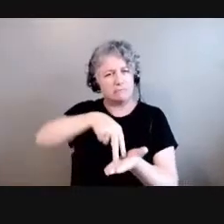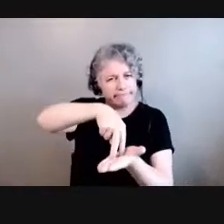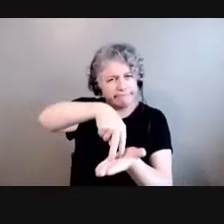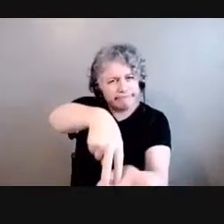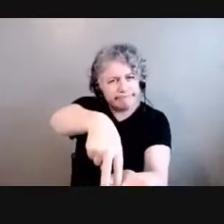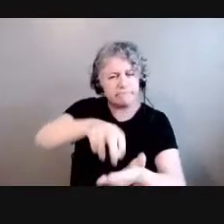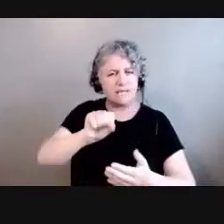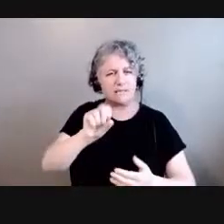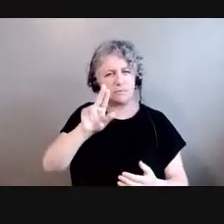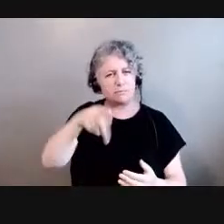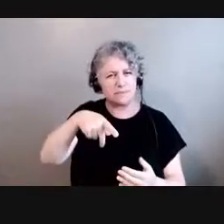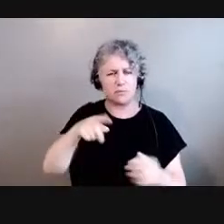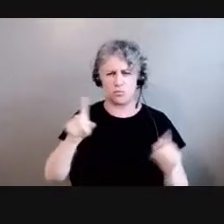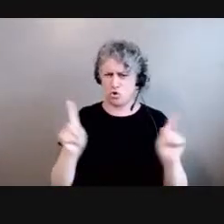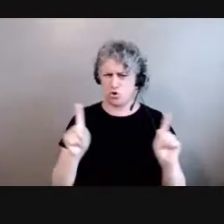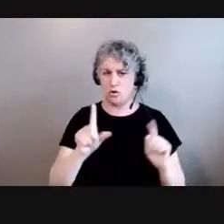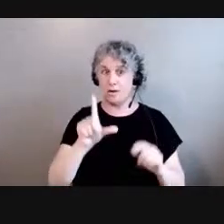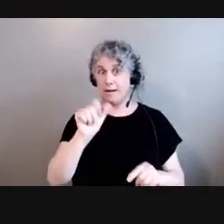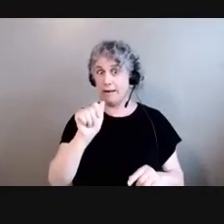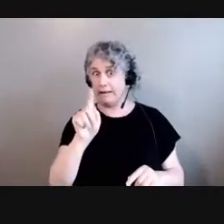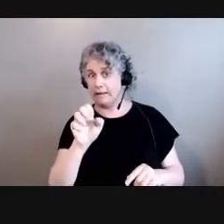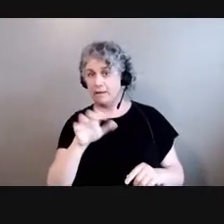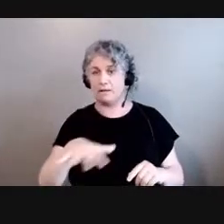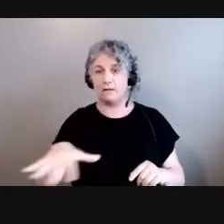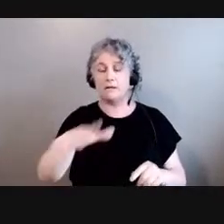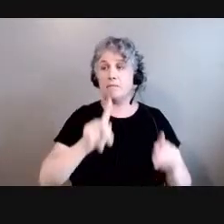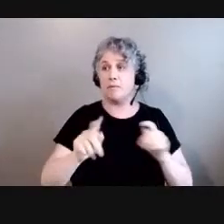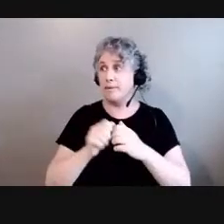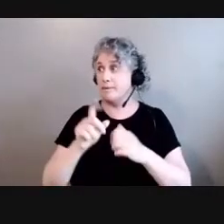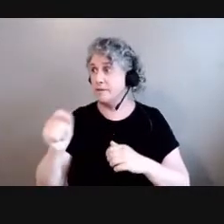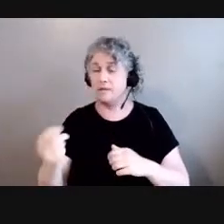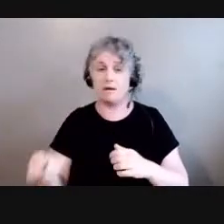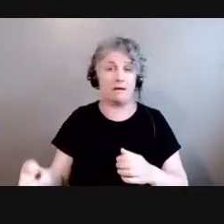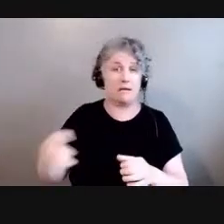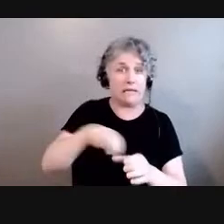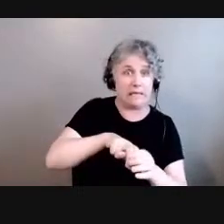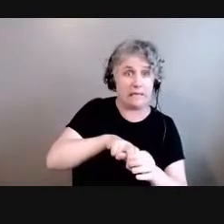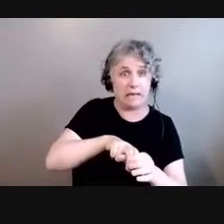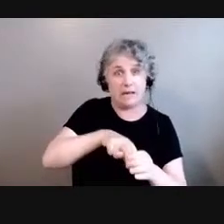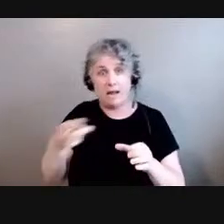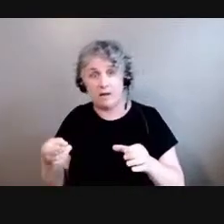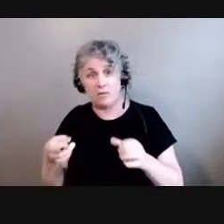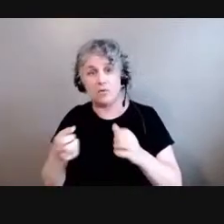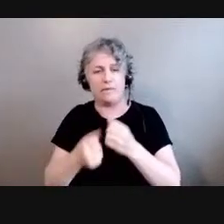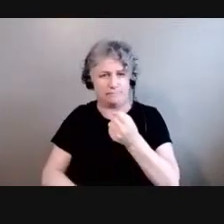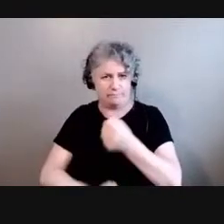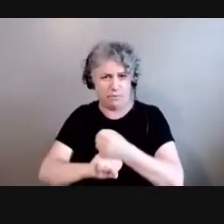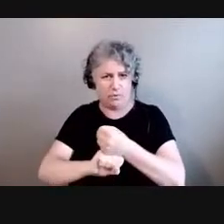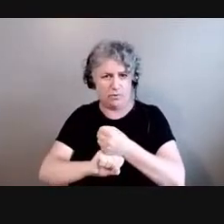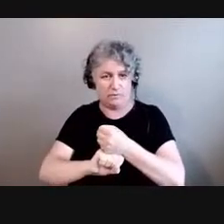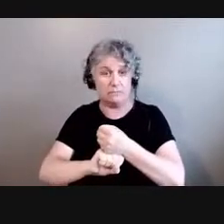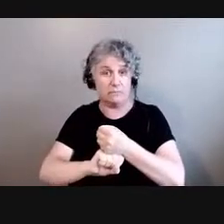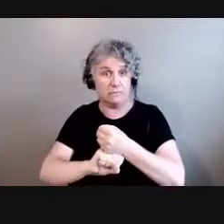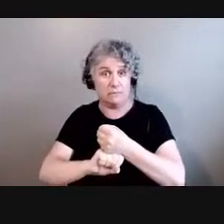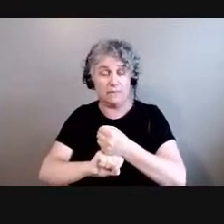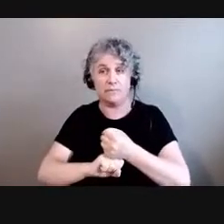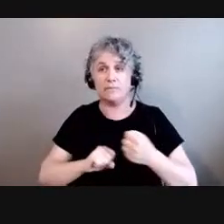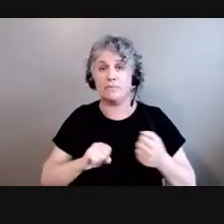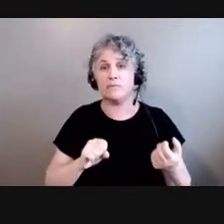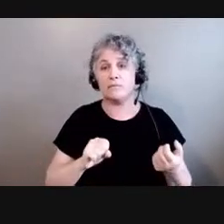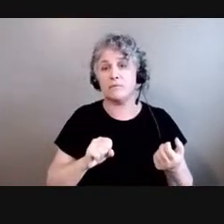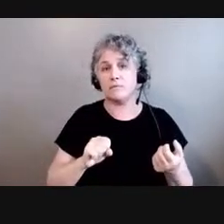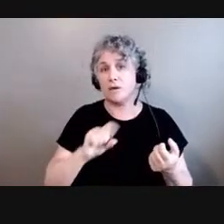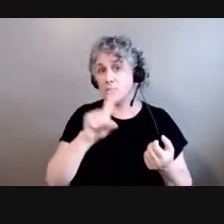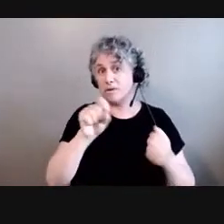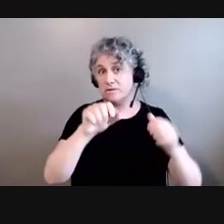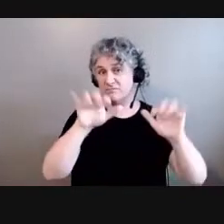These launches provide access for paddlers with disabilities to get in and out of their vessel with increased support. The